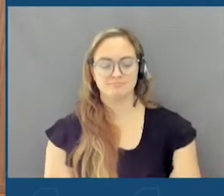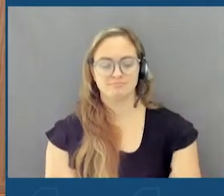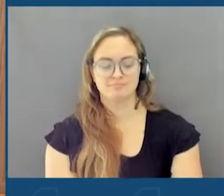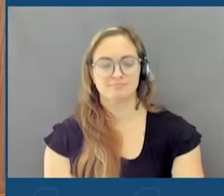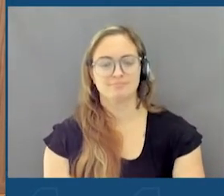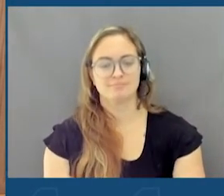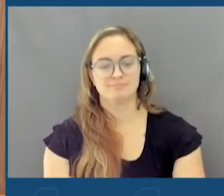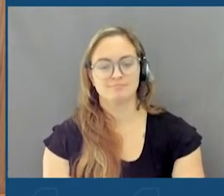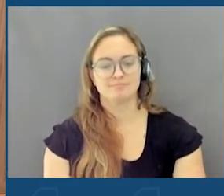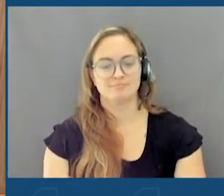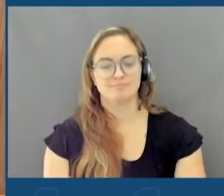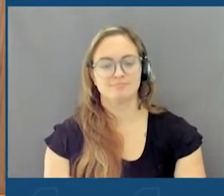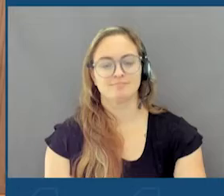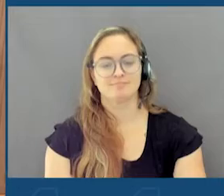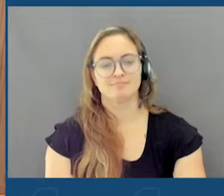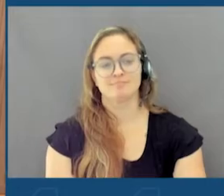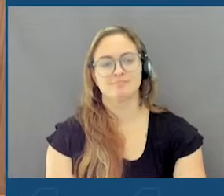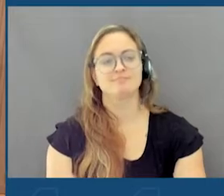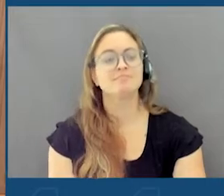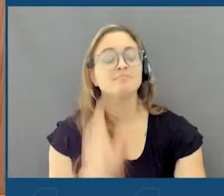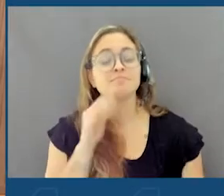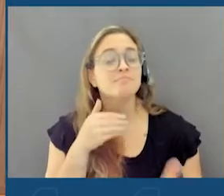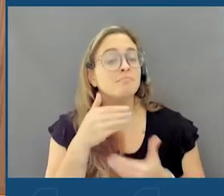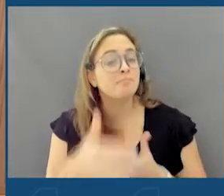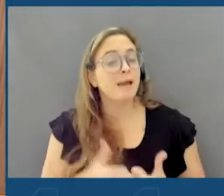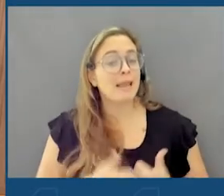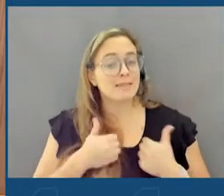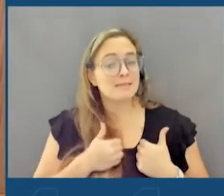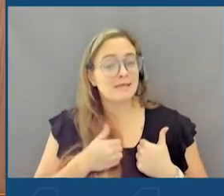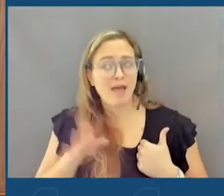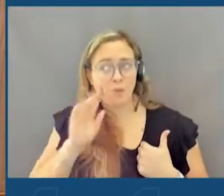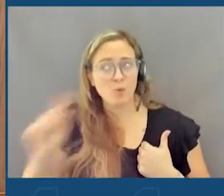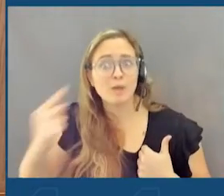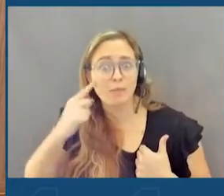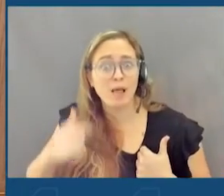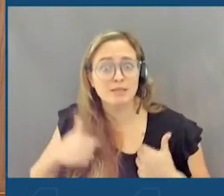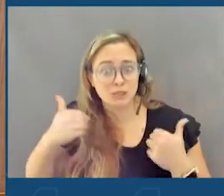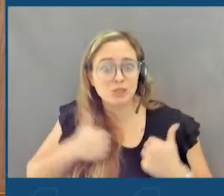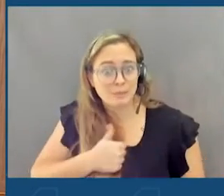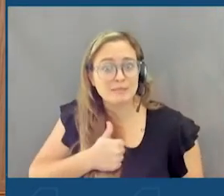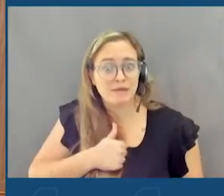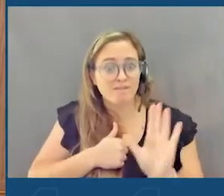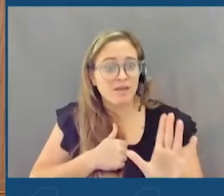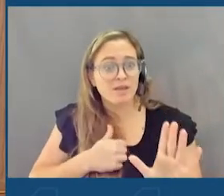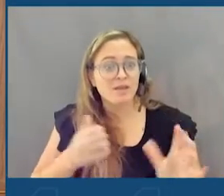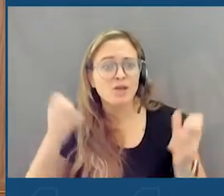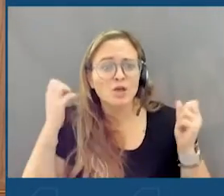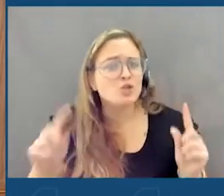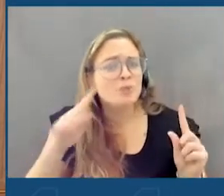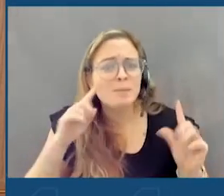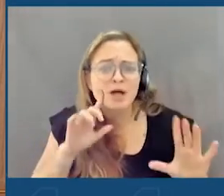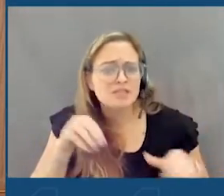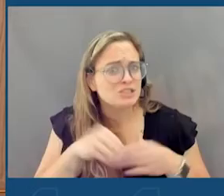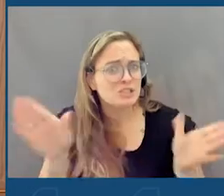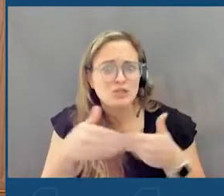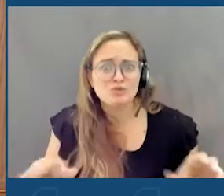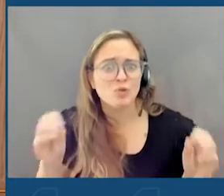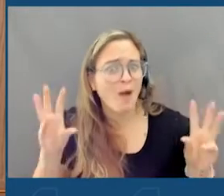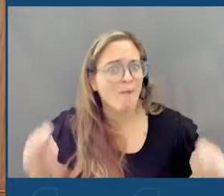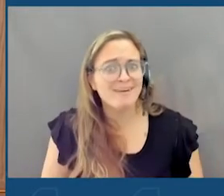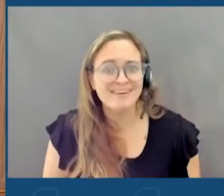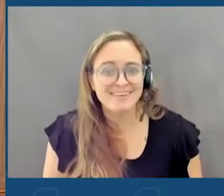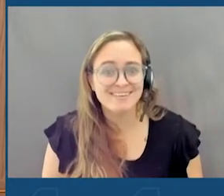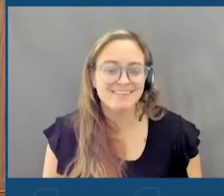so in my next life, I'm going to be a politician, all right? Too many politicians in here.